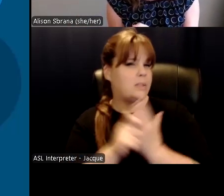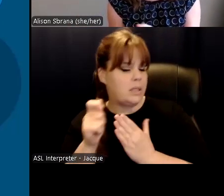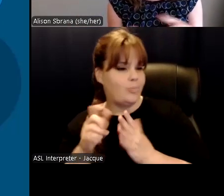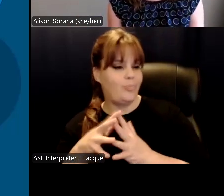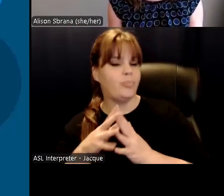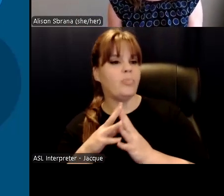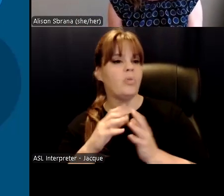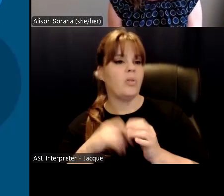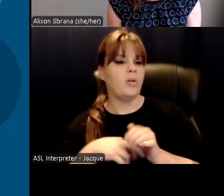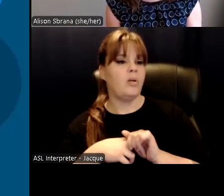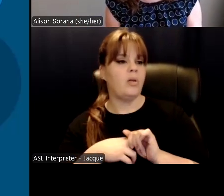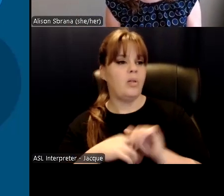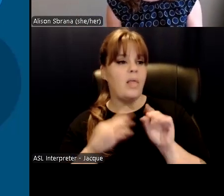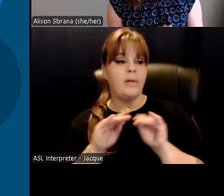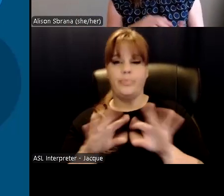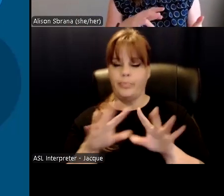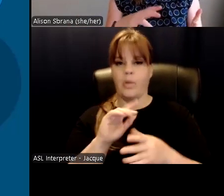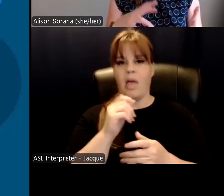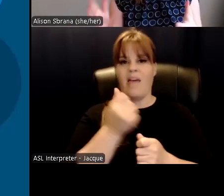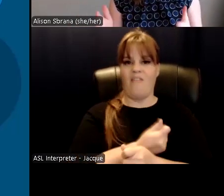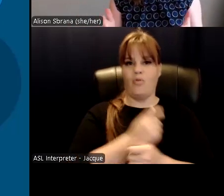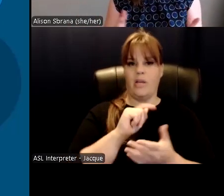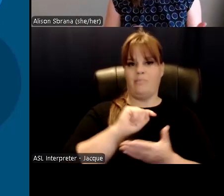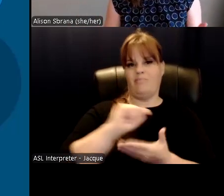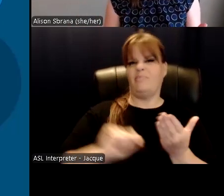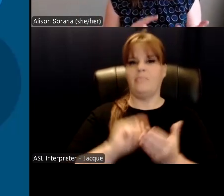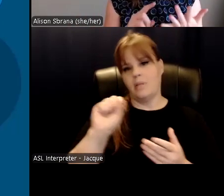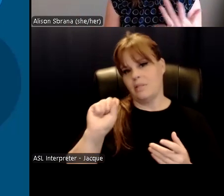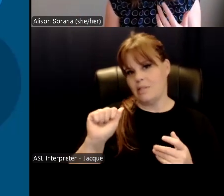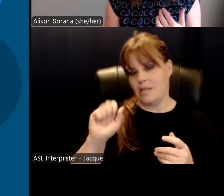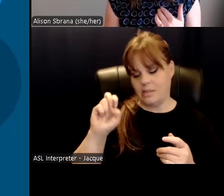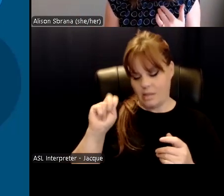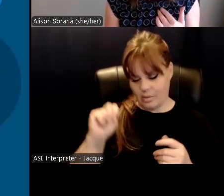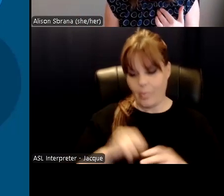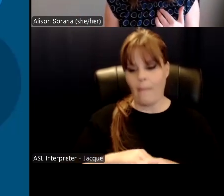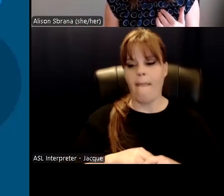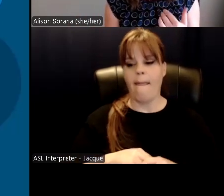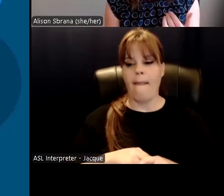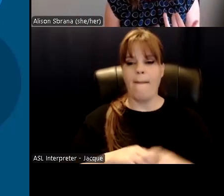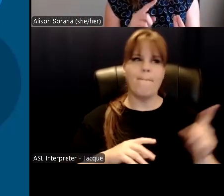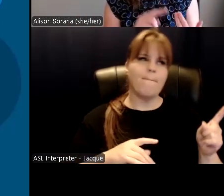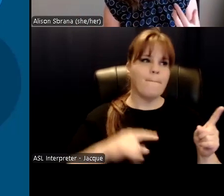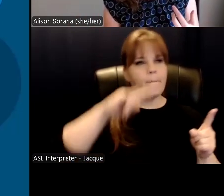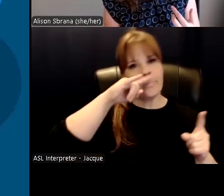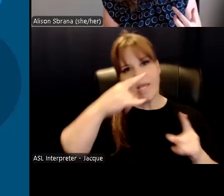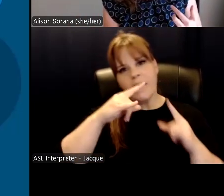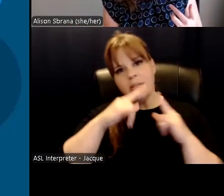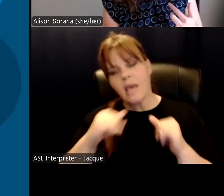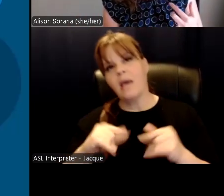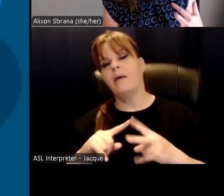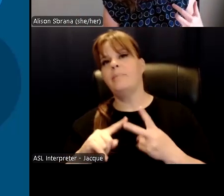that they distribute seasonally. And this is typically where like kids camps are, or